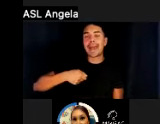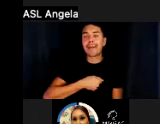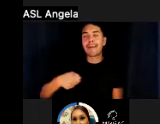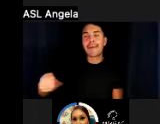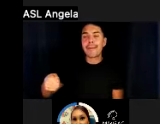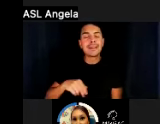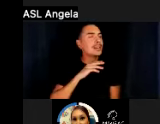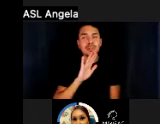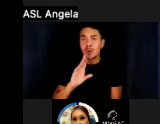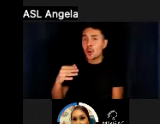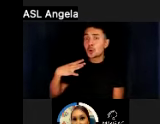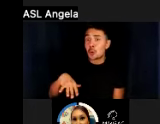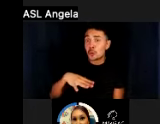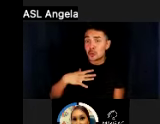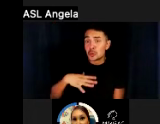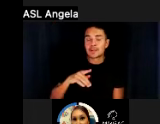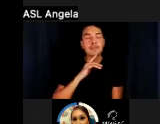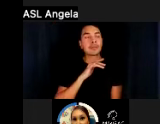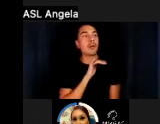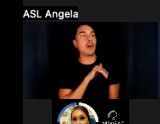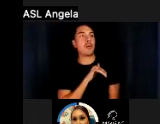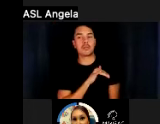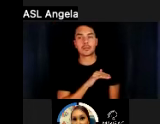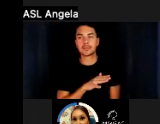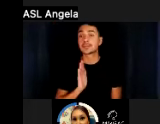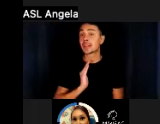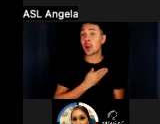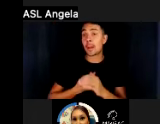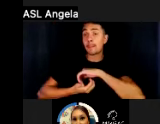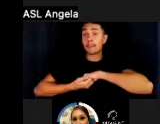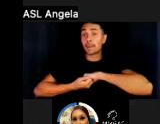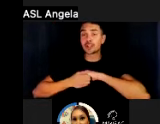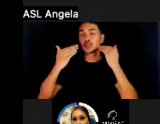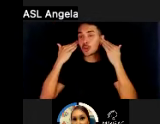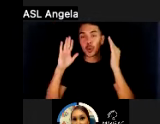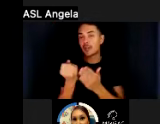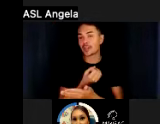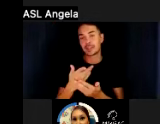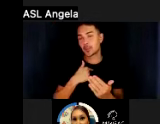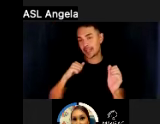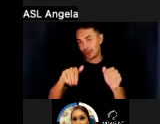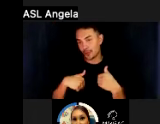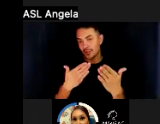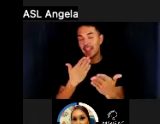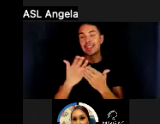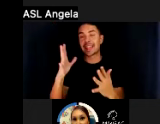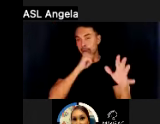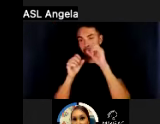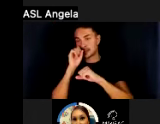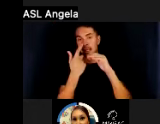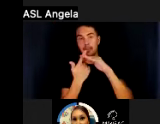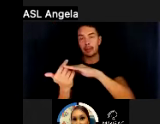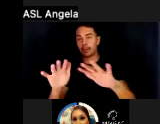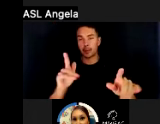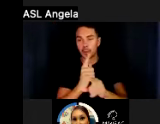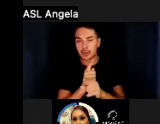sometimes, even though we might think our partners even know everything that we can offer, things get missed. And so